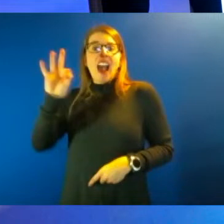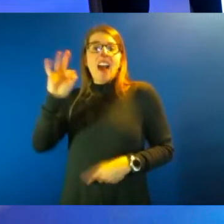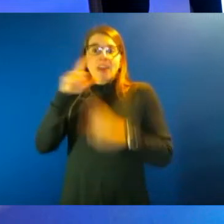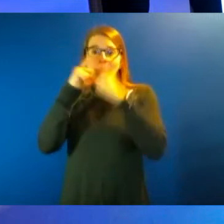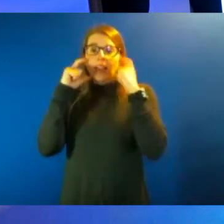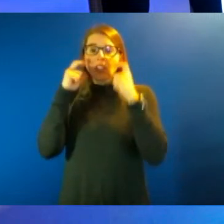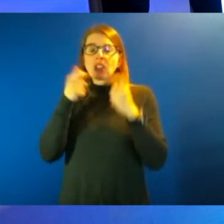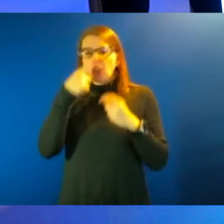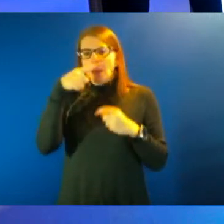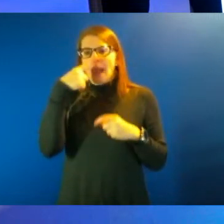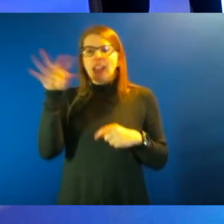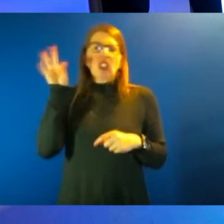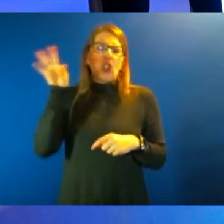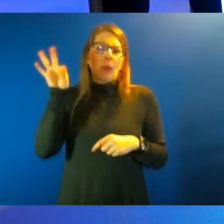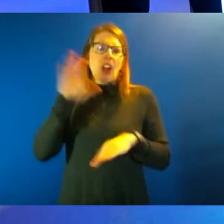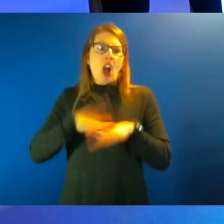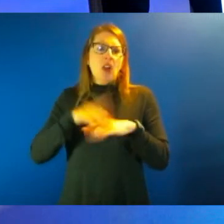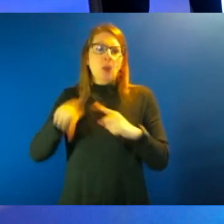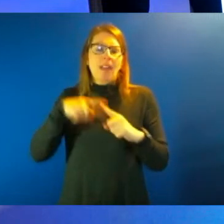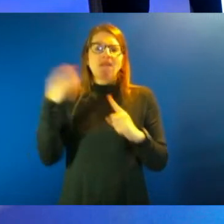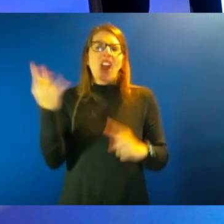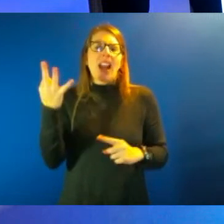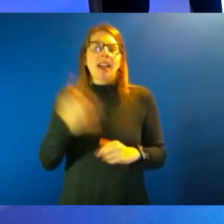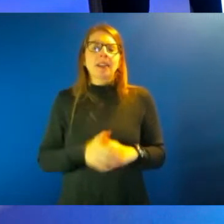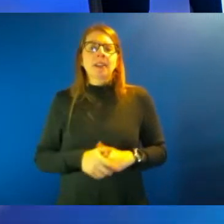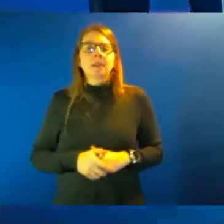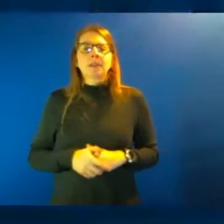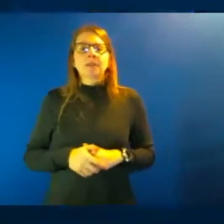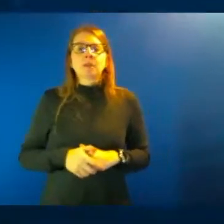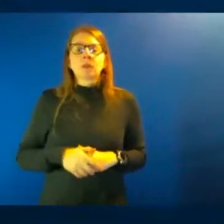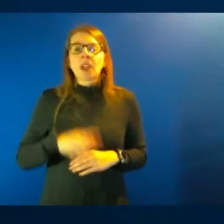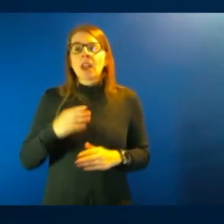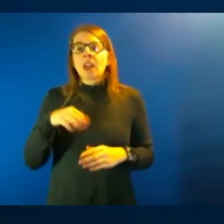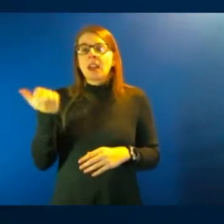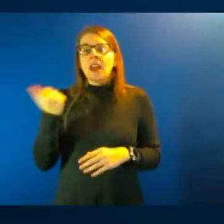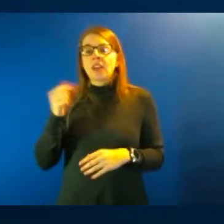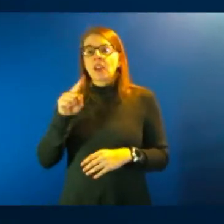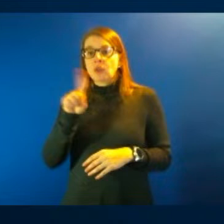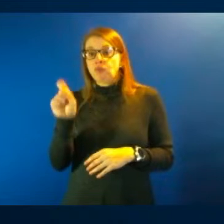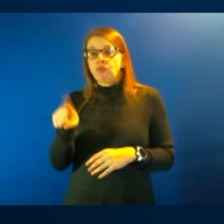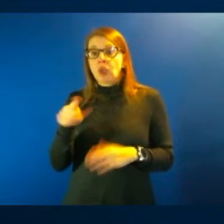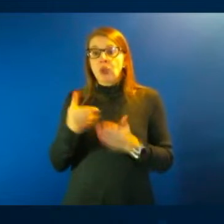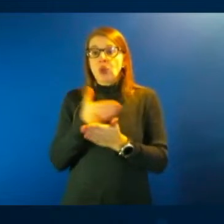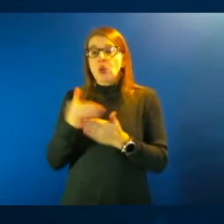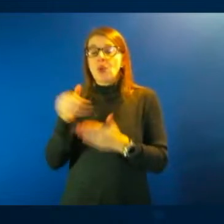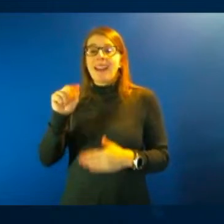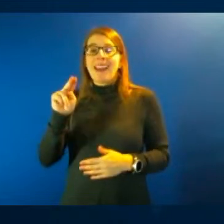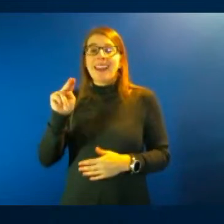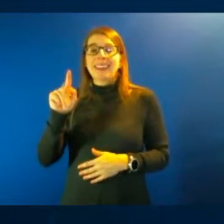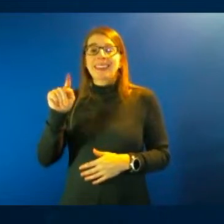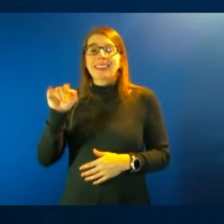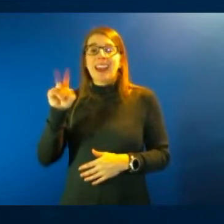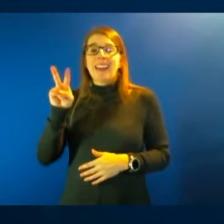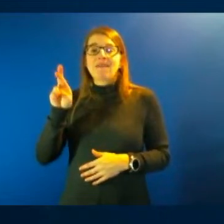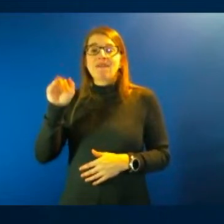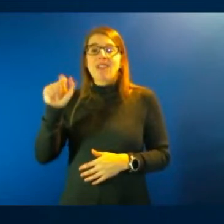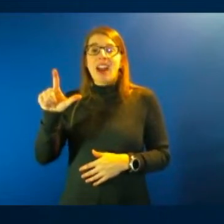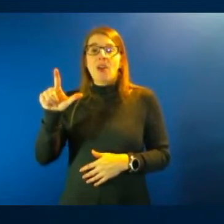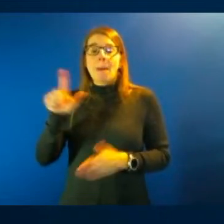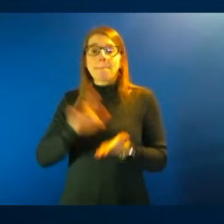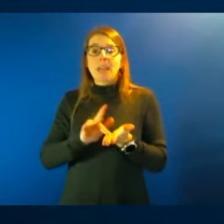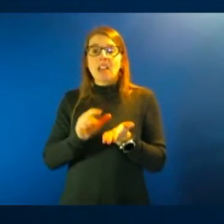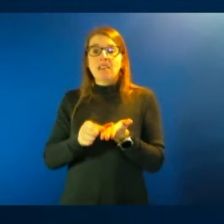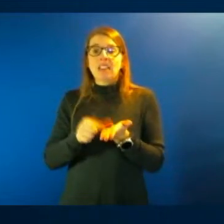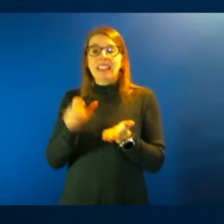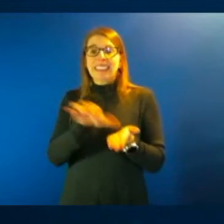go. We all It probably comes. need a little bit of that. It comes. Okay. Another question. Aren't these new antiviral pills for COVID similar to Ivermectin? Dr.